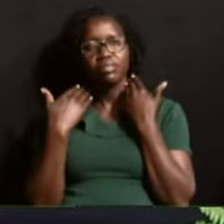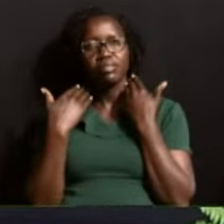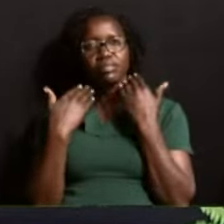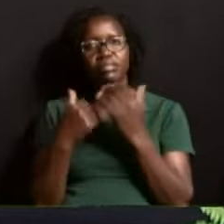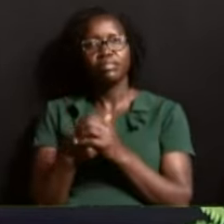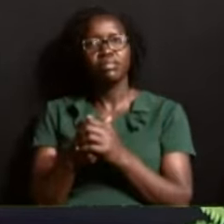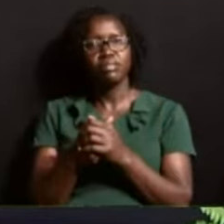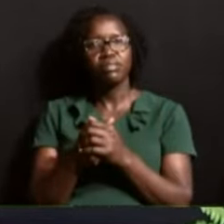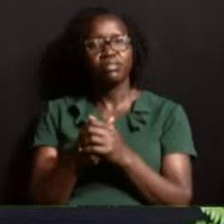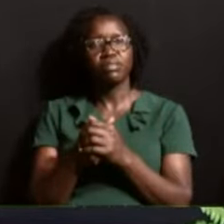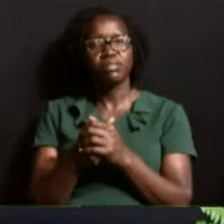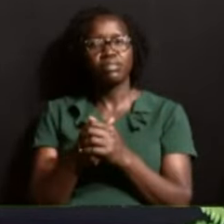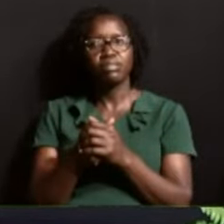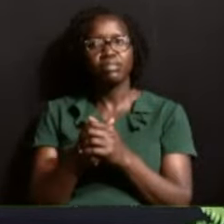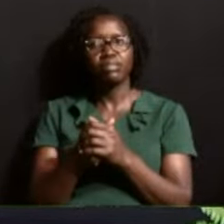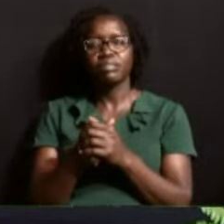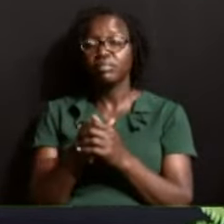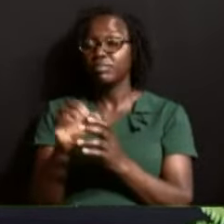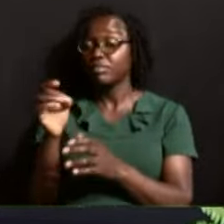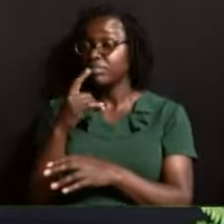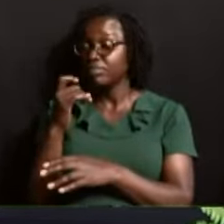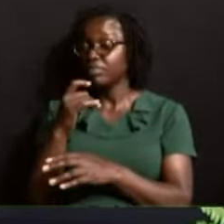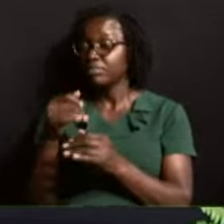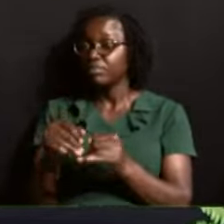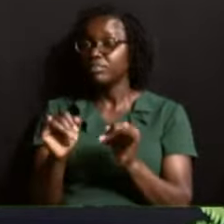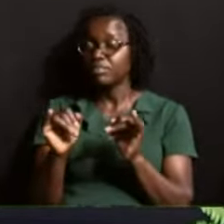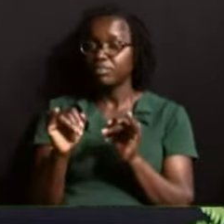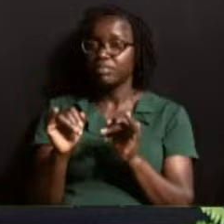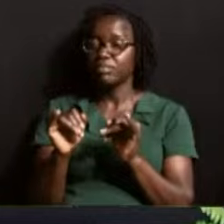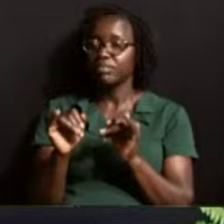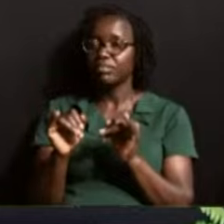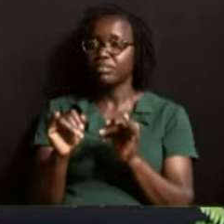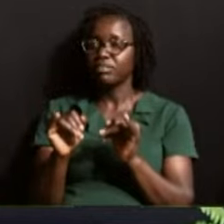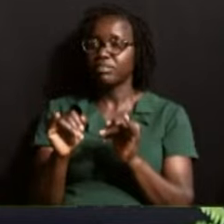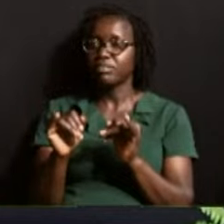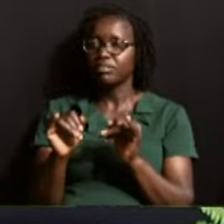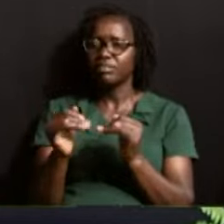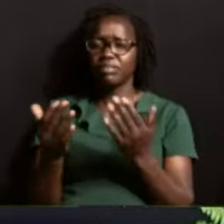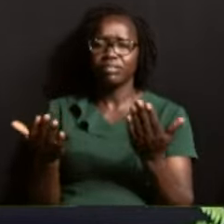Ellen White tries to give some